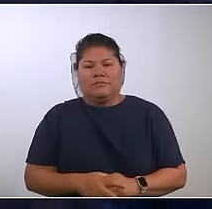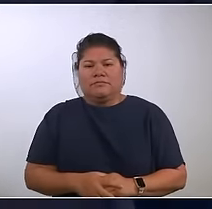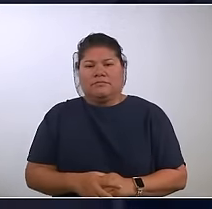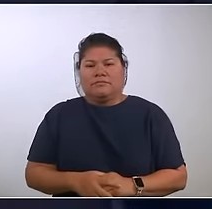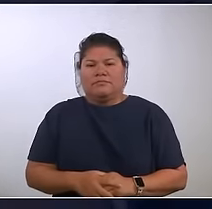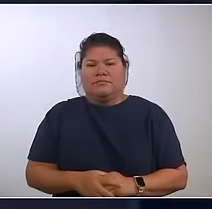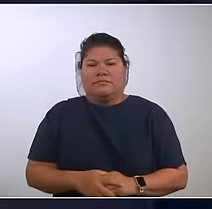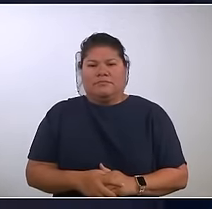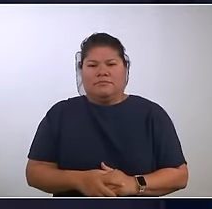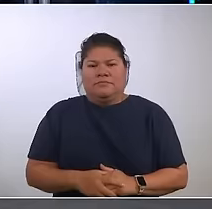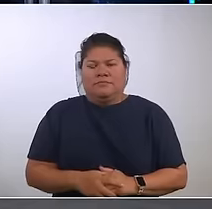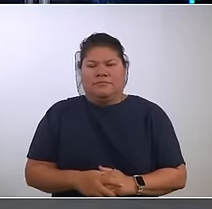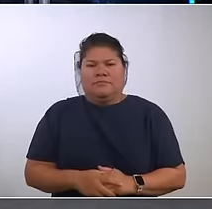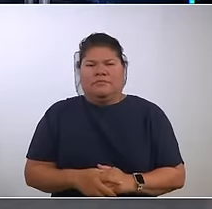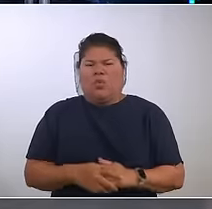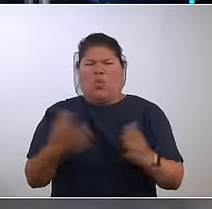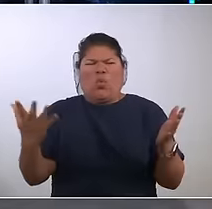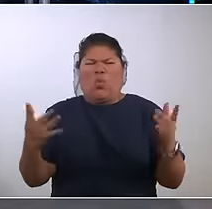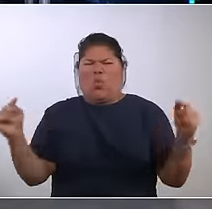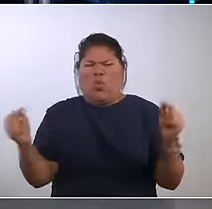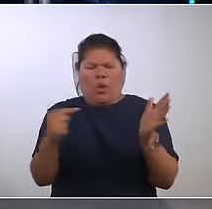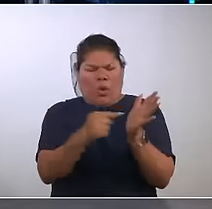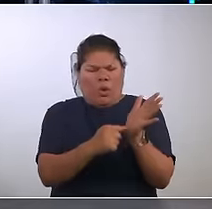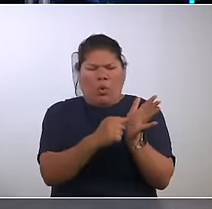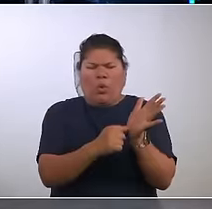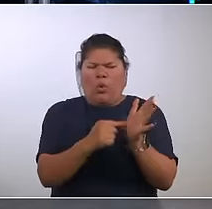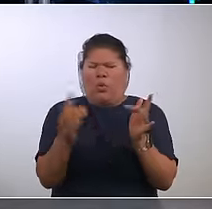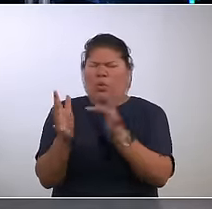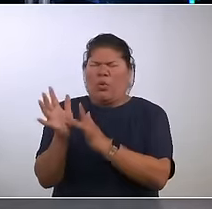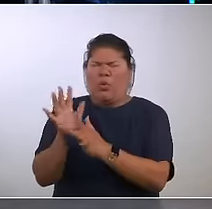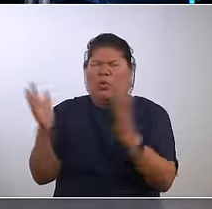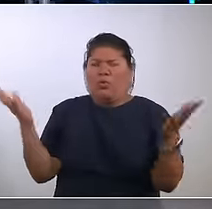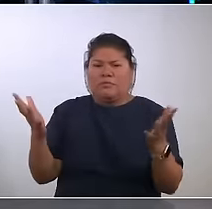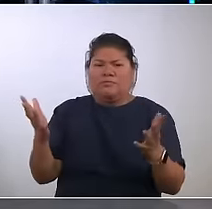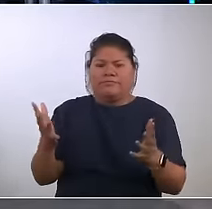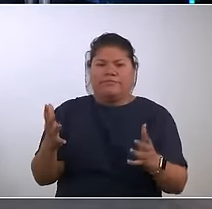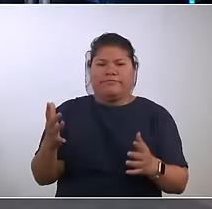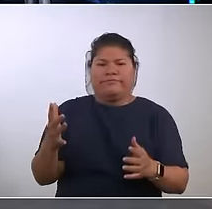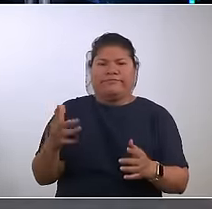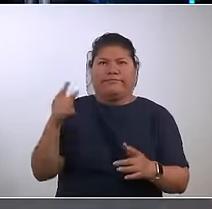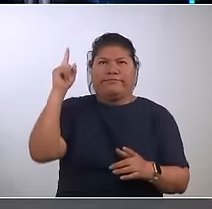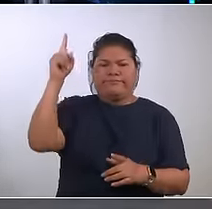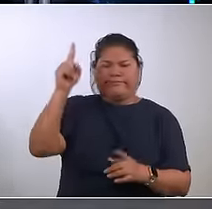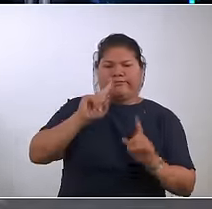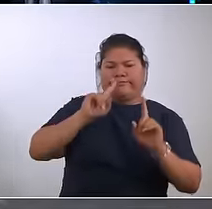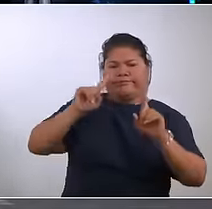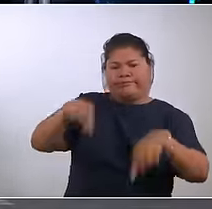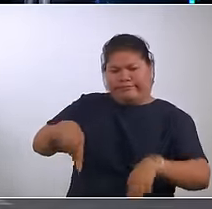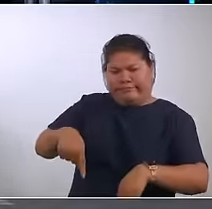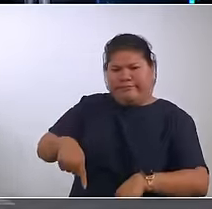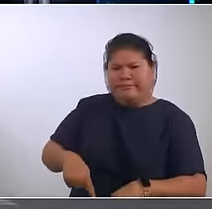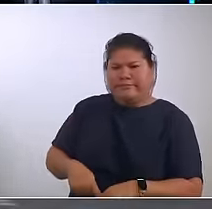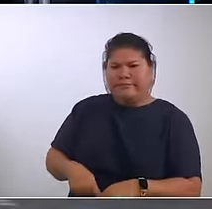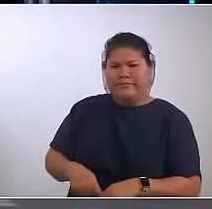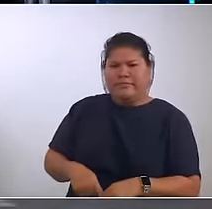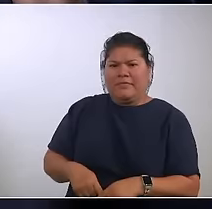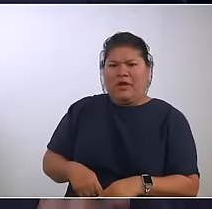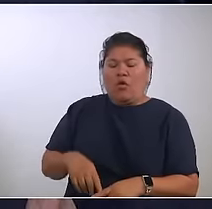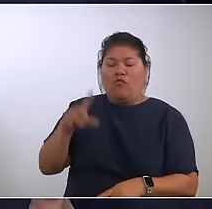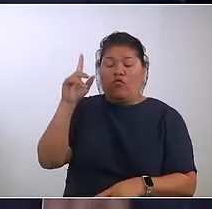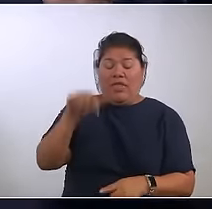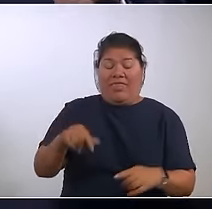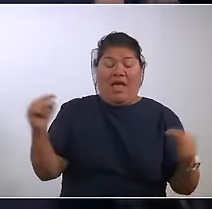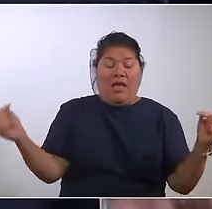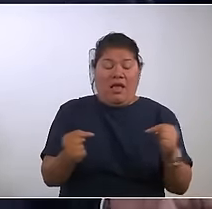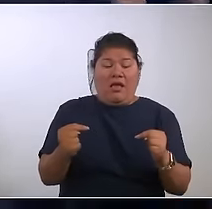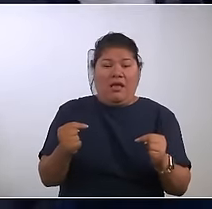ask, ¿qué heridas son estas en tus manos? What wounds are these in your hands? Y él responderá, and he will respond, ellas fui